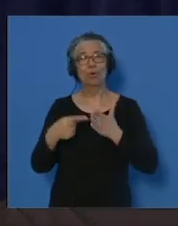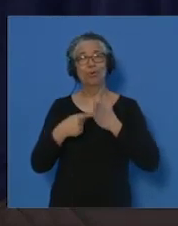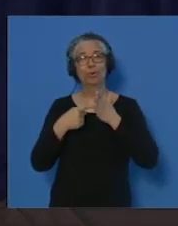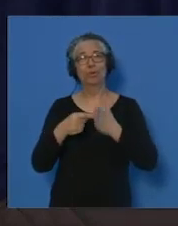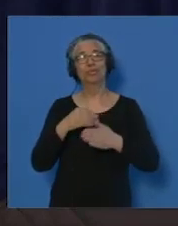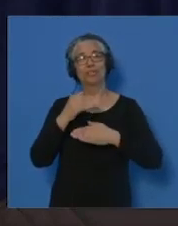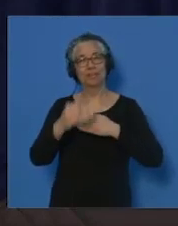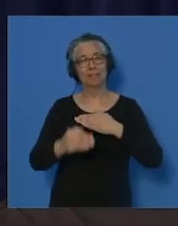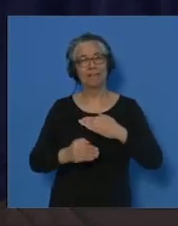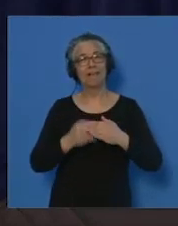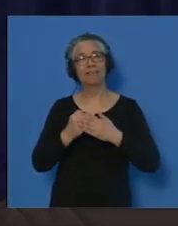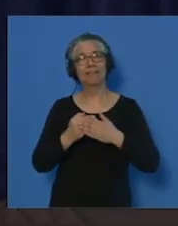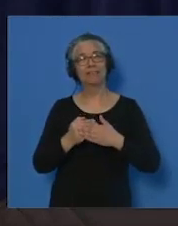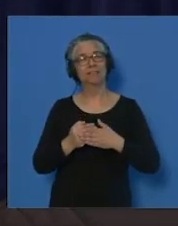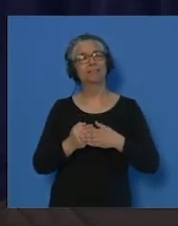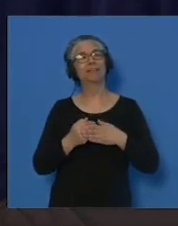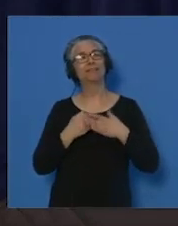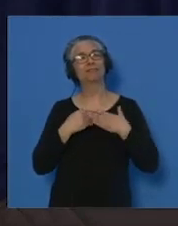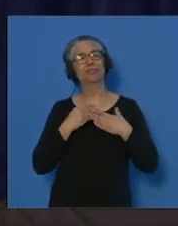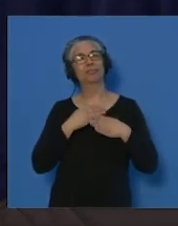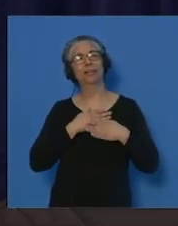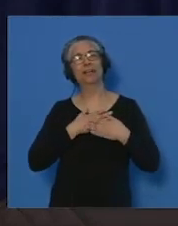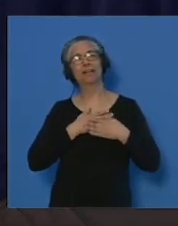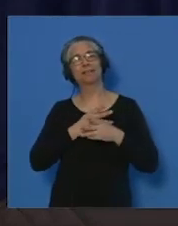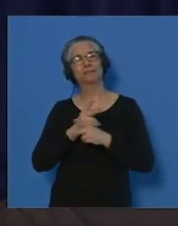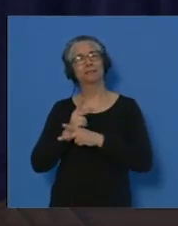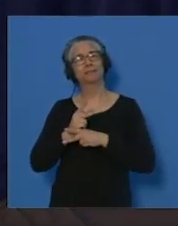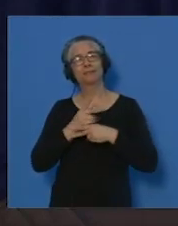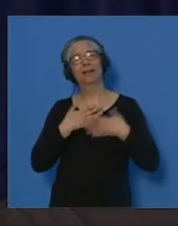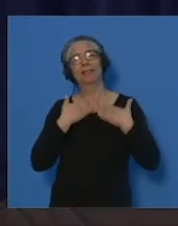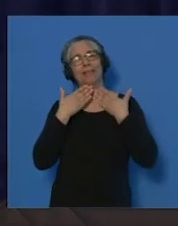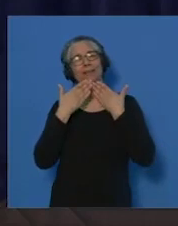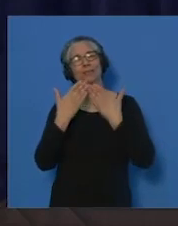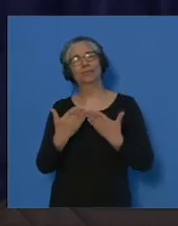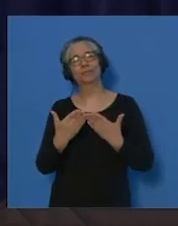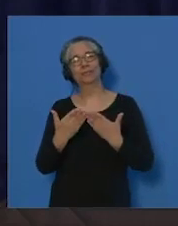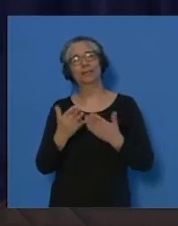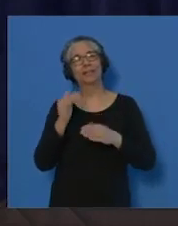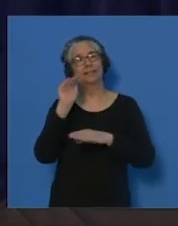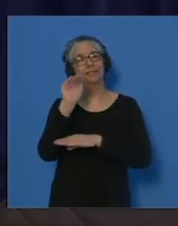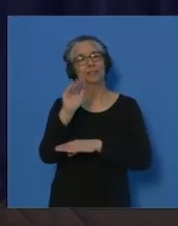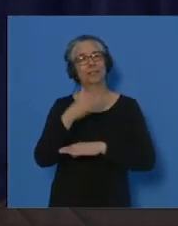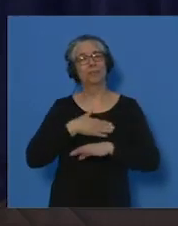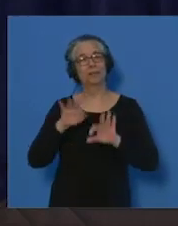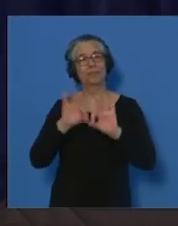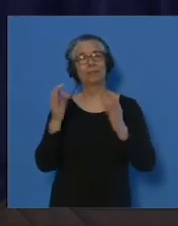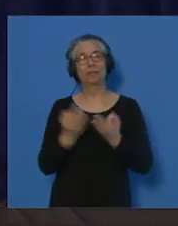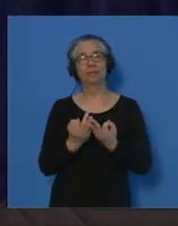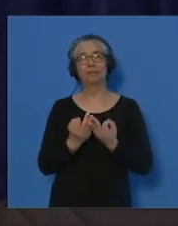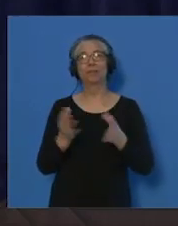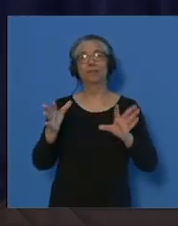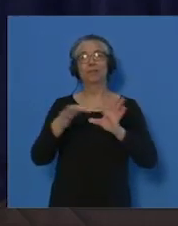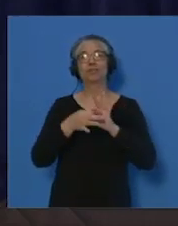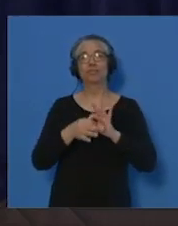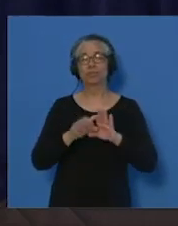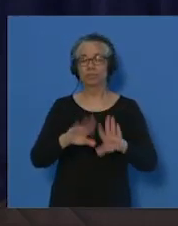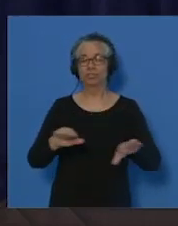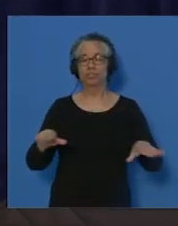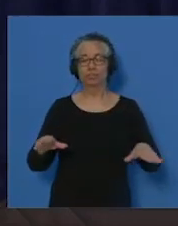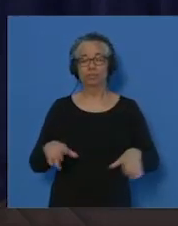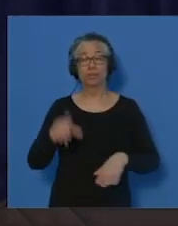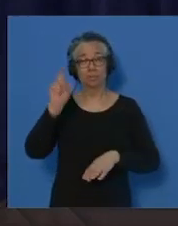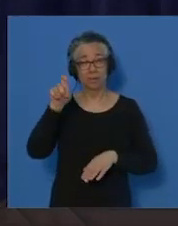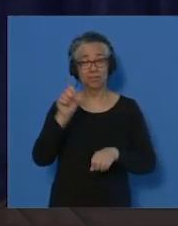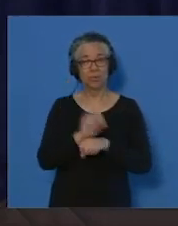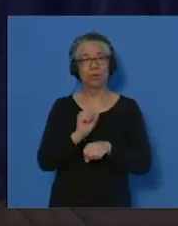kindness and generosity. This afternoon, my family joined the children of the essential workers at the Essential Workers School